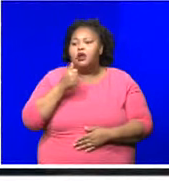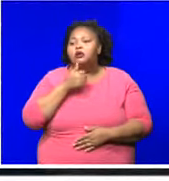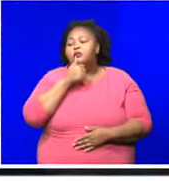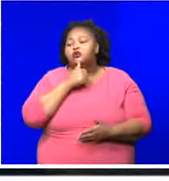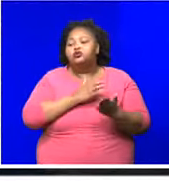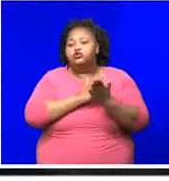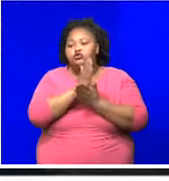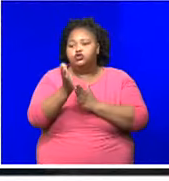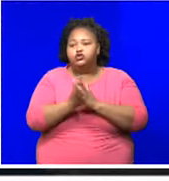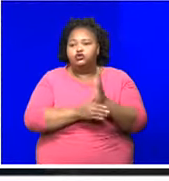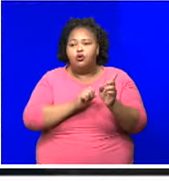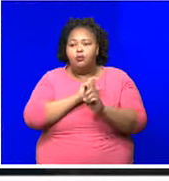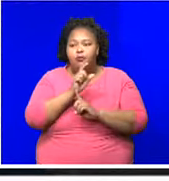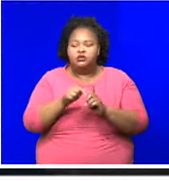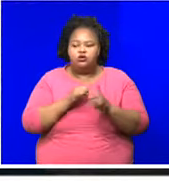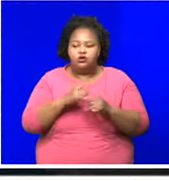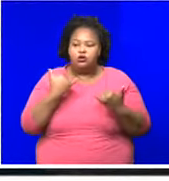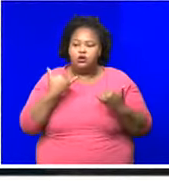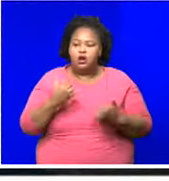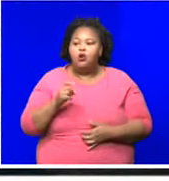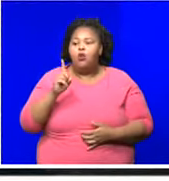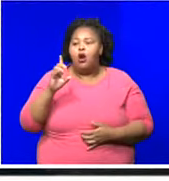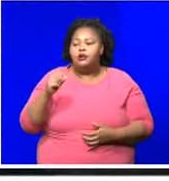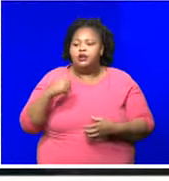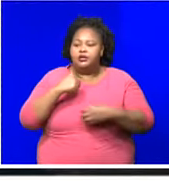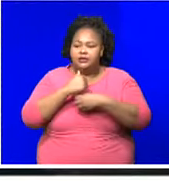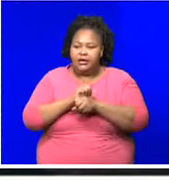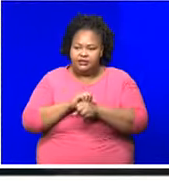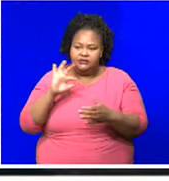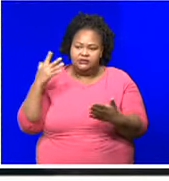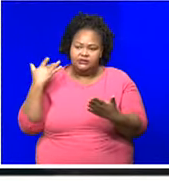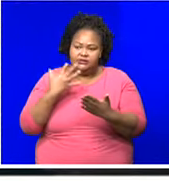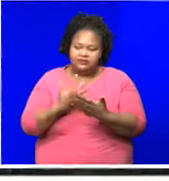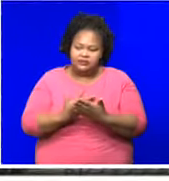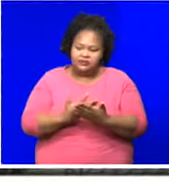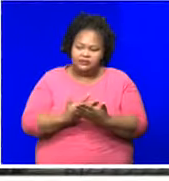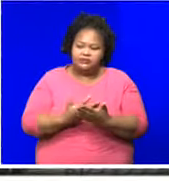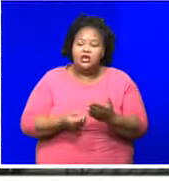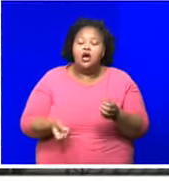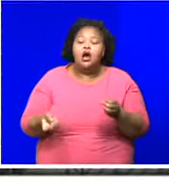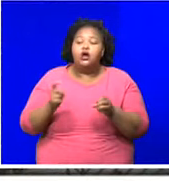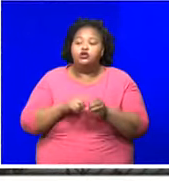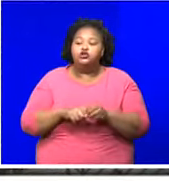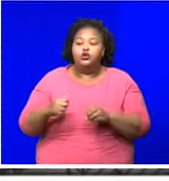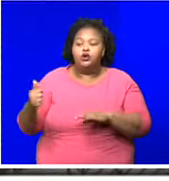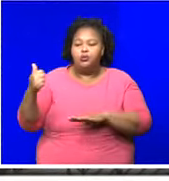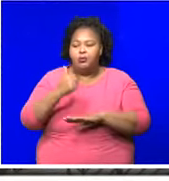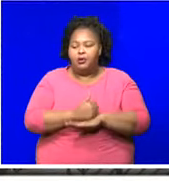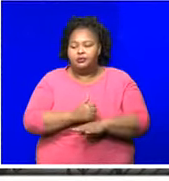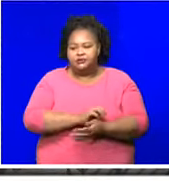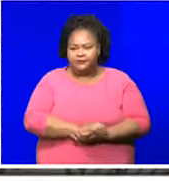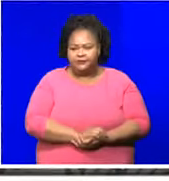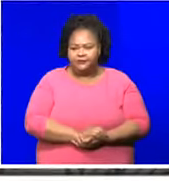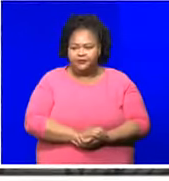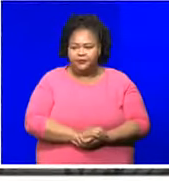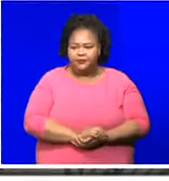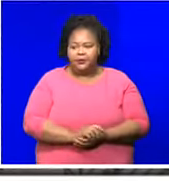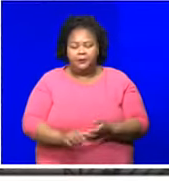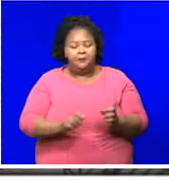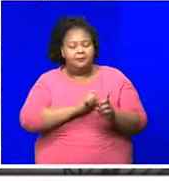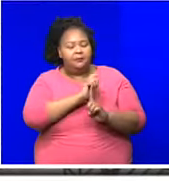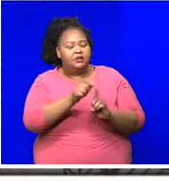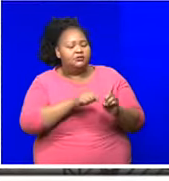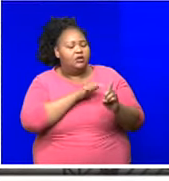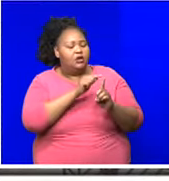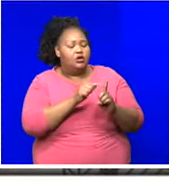in the office for more than 100 days, so he shared his achievements. The National Maize Corporation Chief Executive Officer